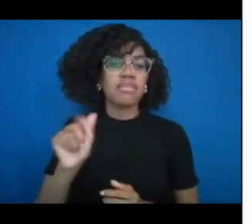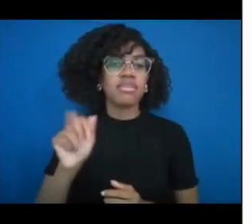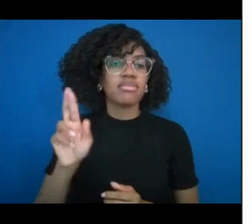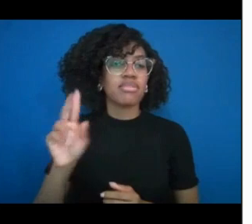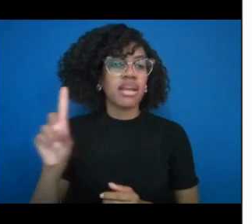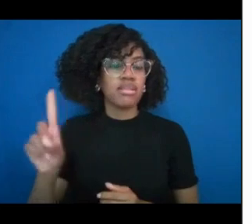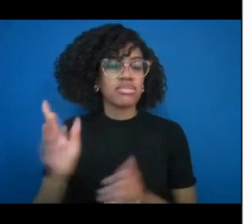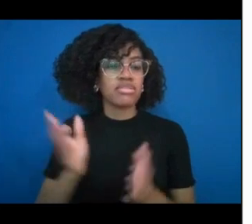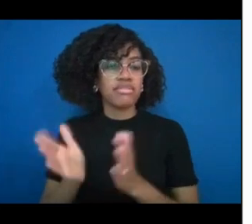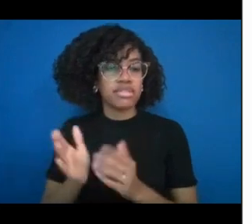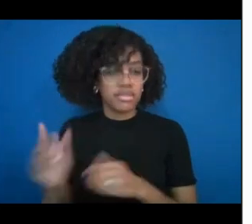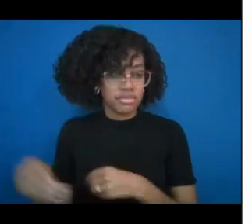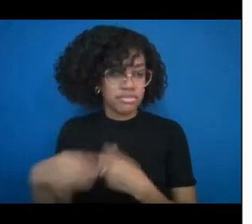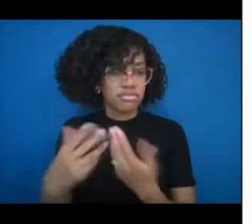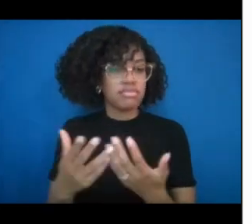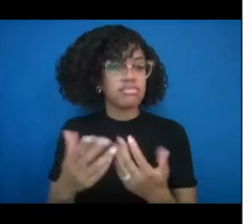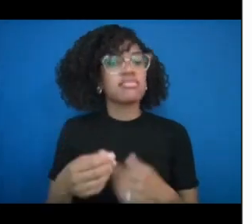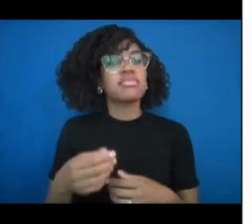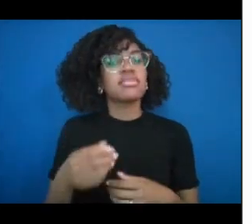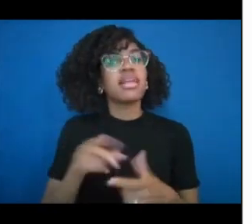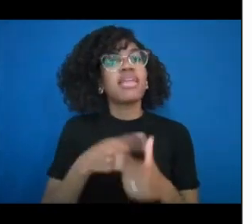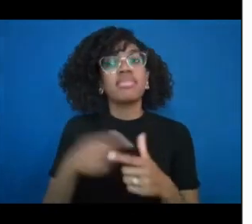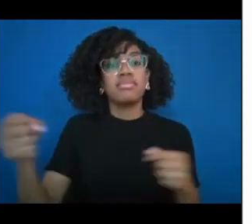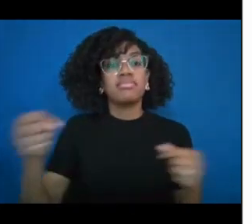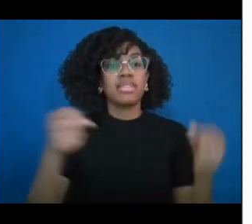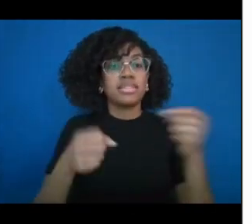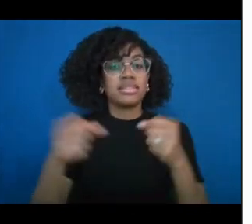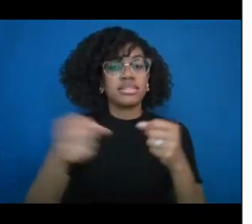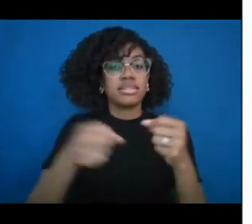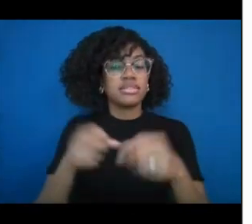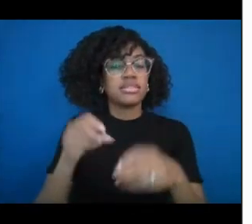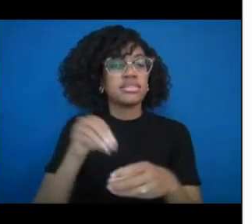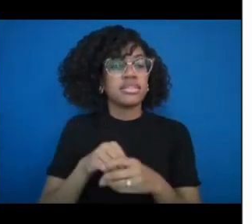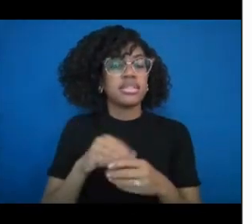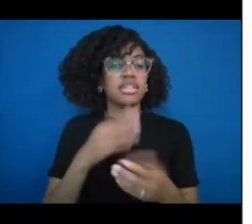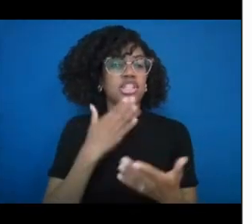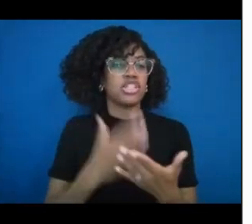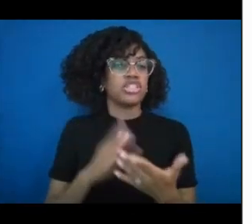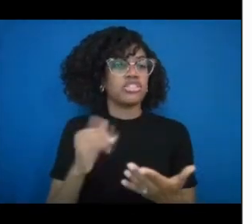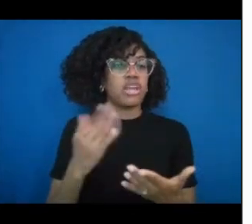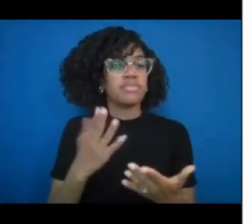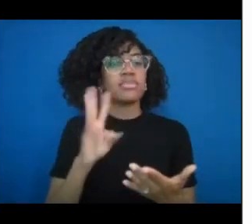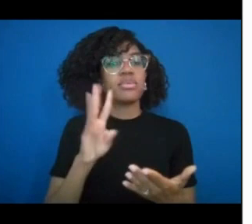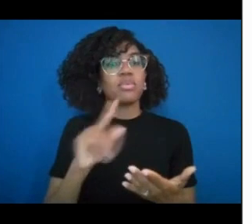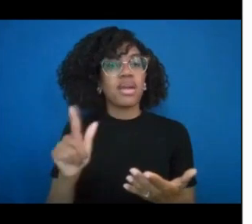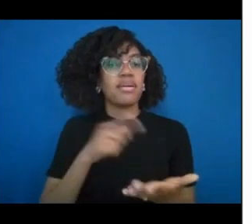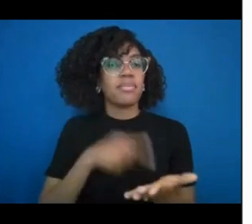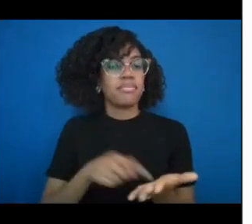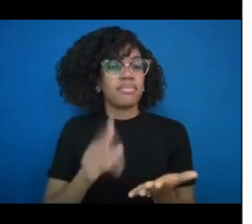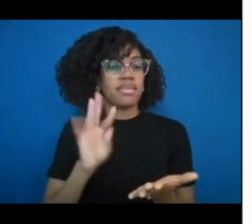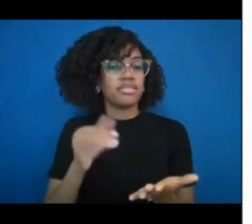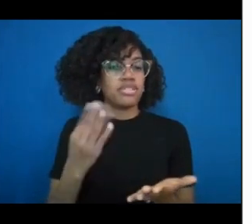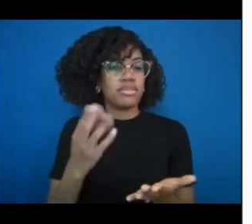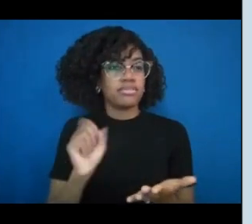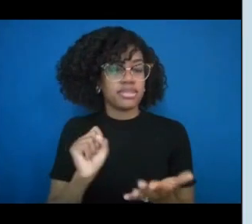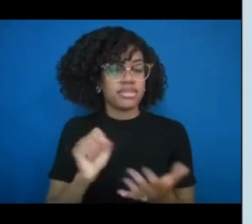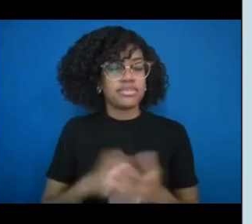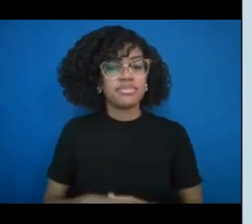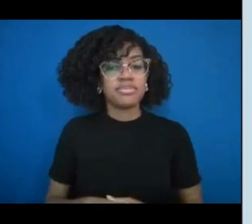those well-paying, good jobs that your employer partners committed to.